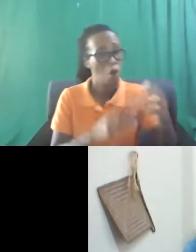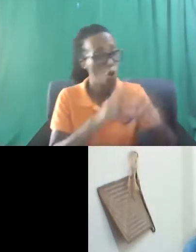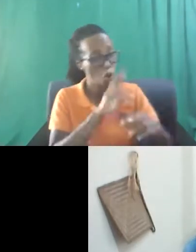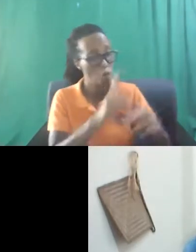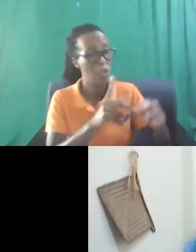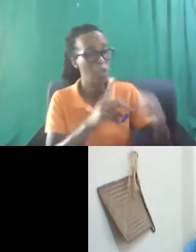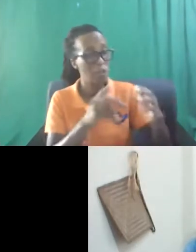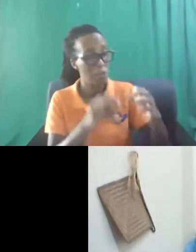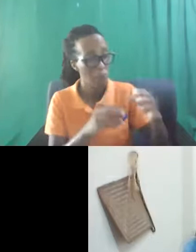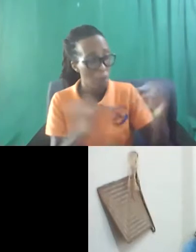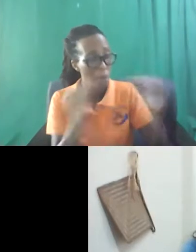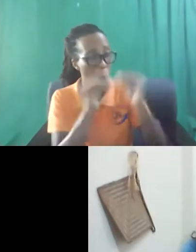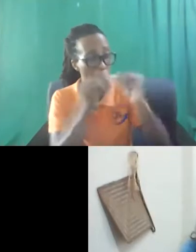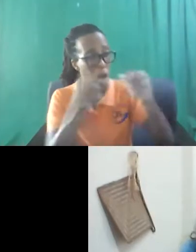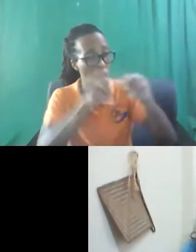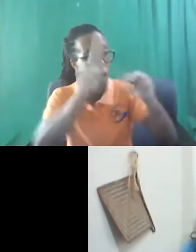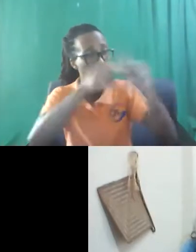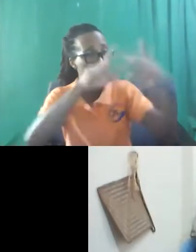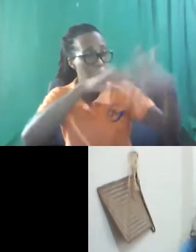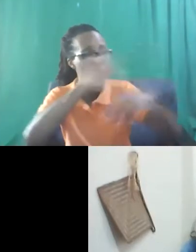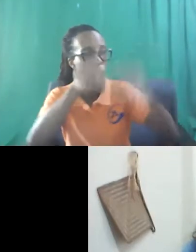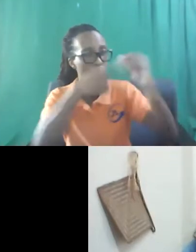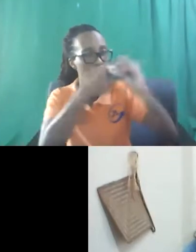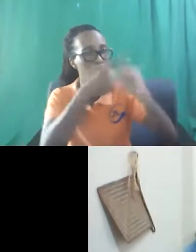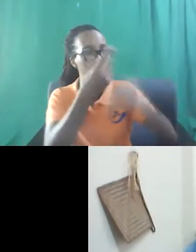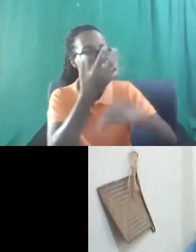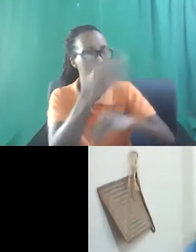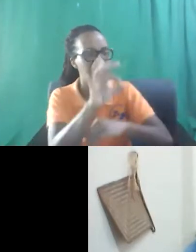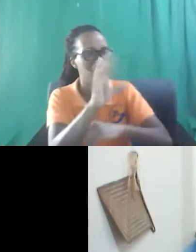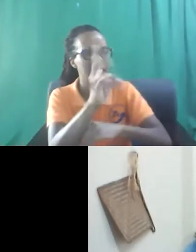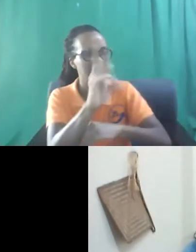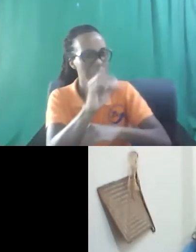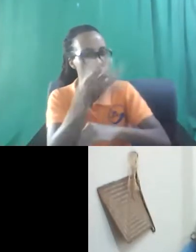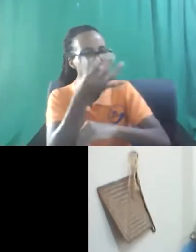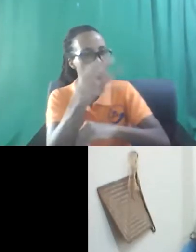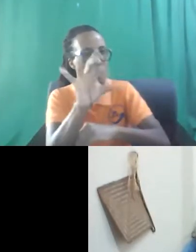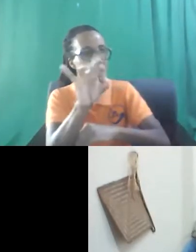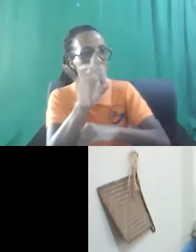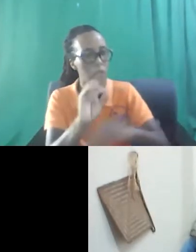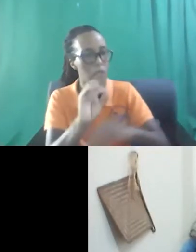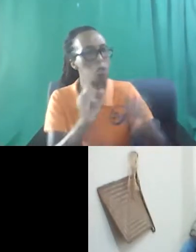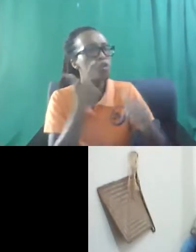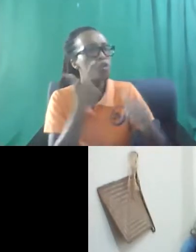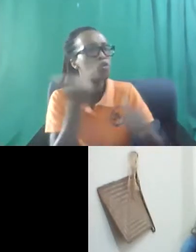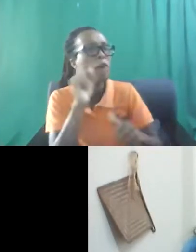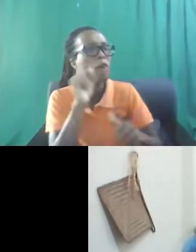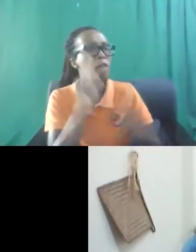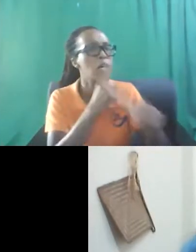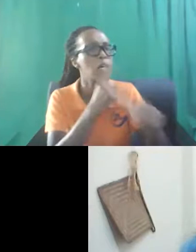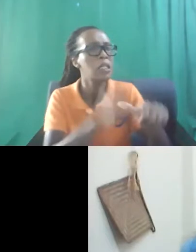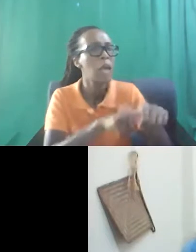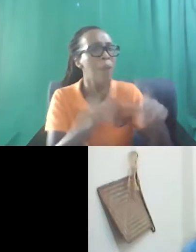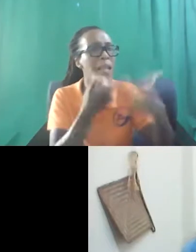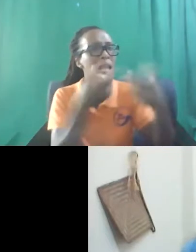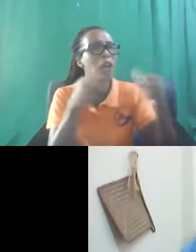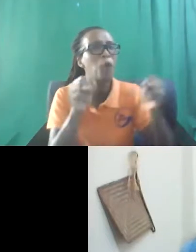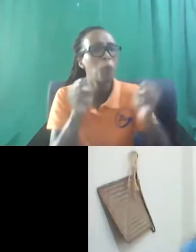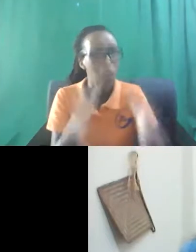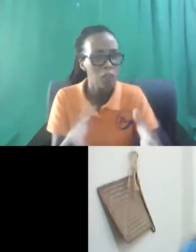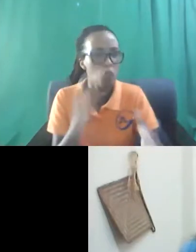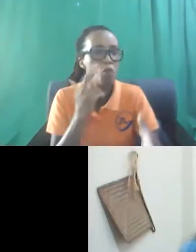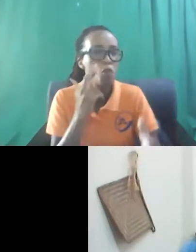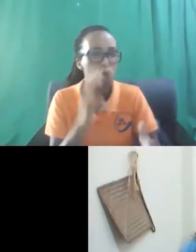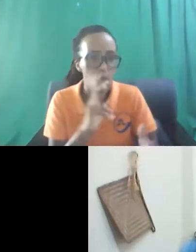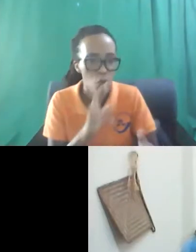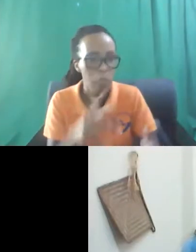the 80s. And that was when linguists really started paying attention to sign languages. And not even all sign languages, just like American